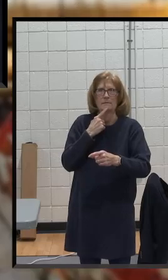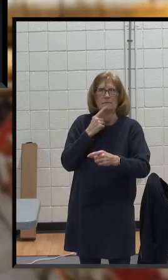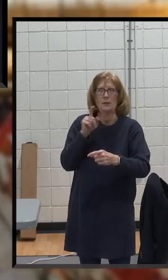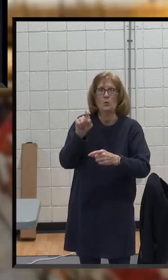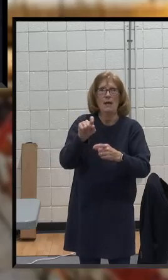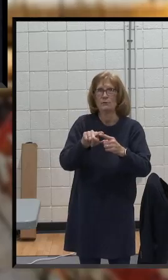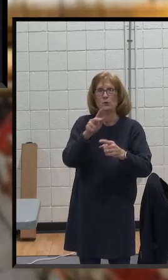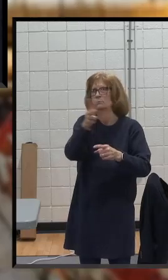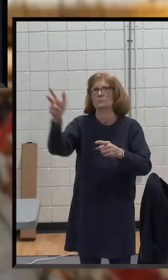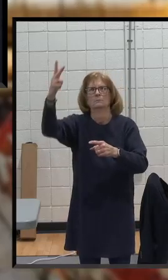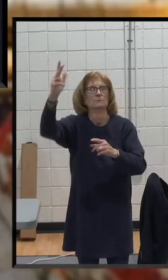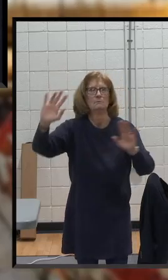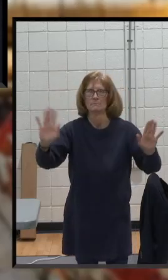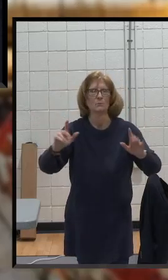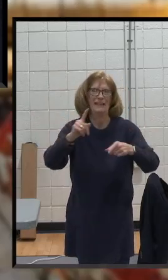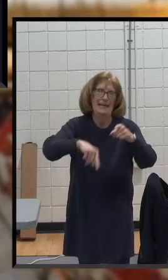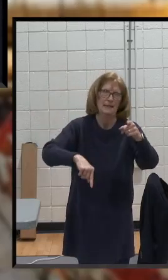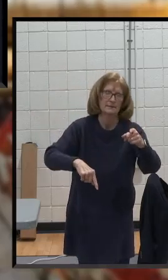side like that. So,